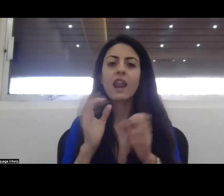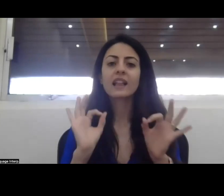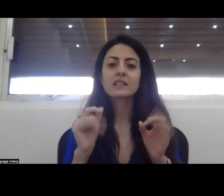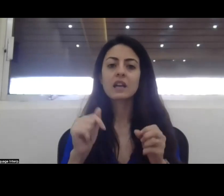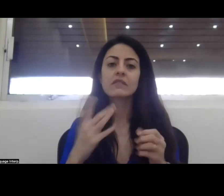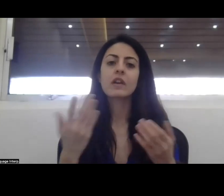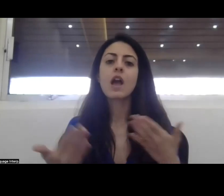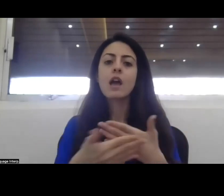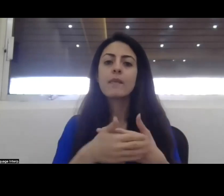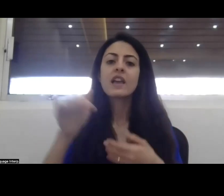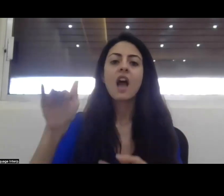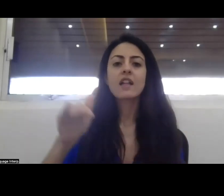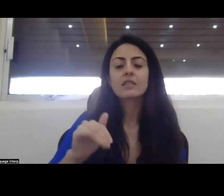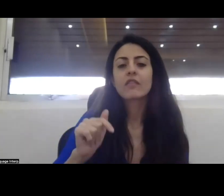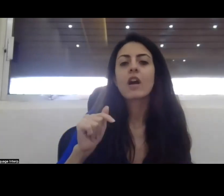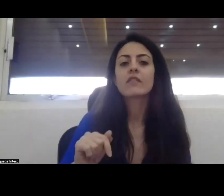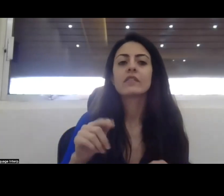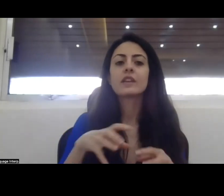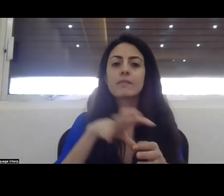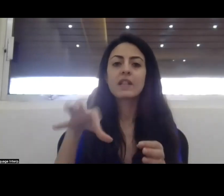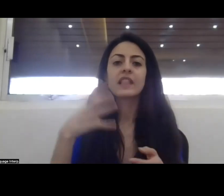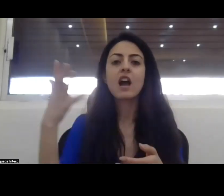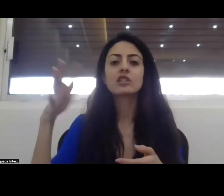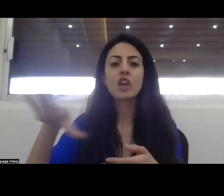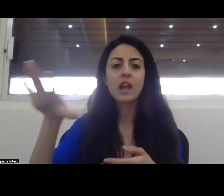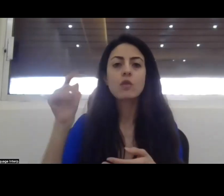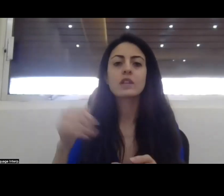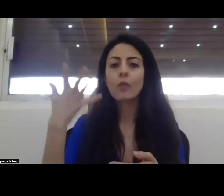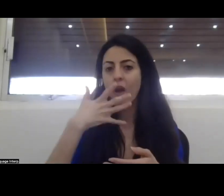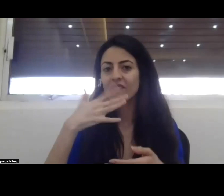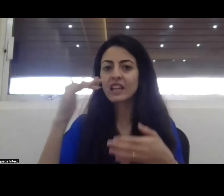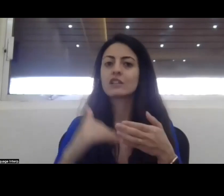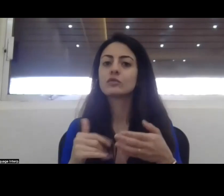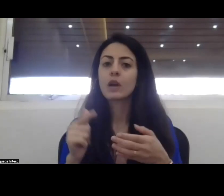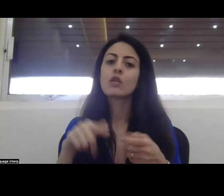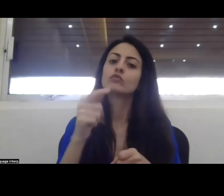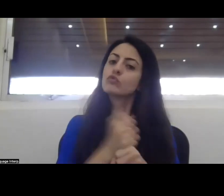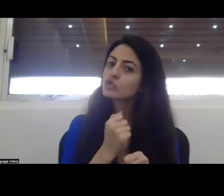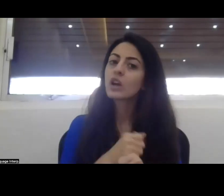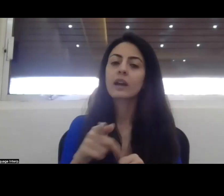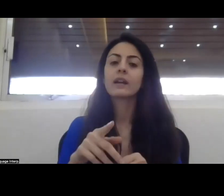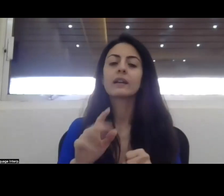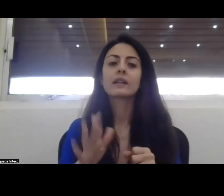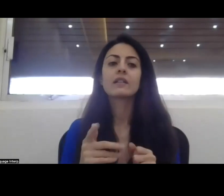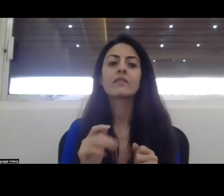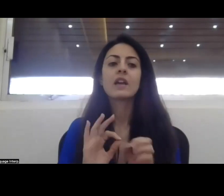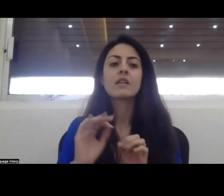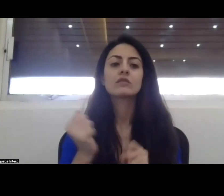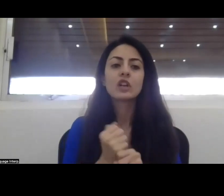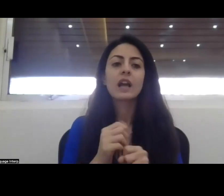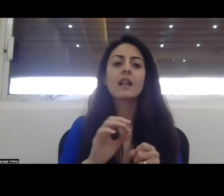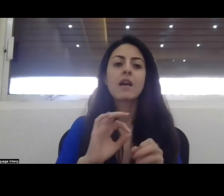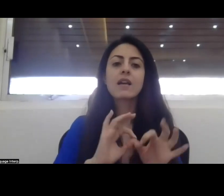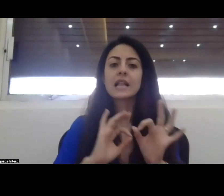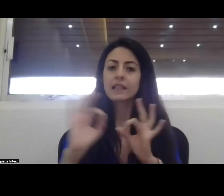technical assistance on the design, implementation, and evaluation of contributory and non-contributory social protection systems and programs in the Arab